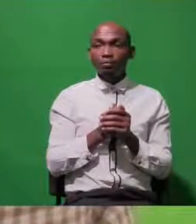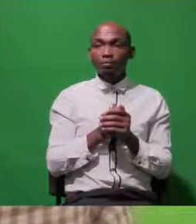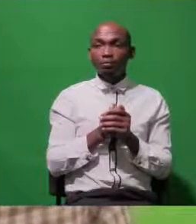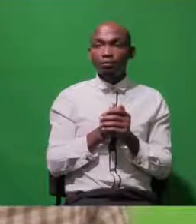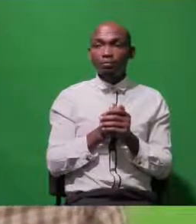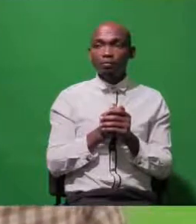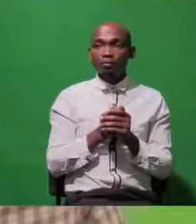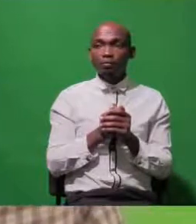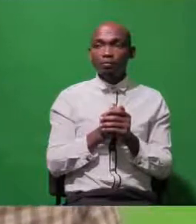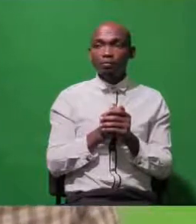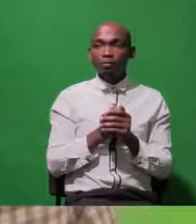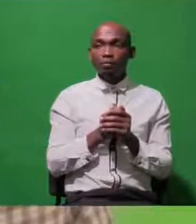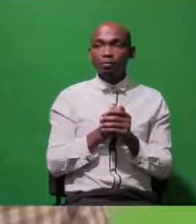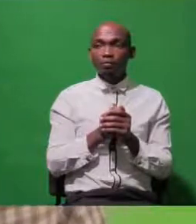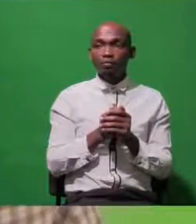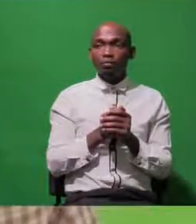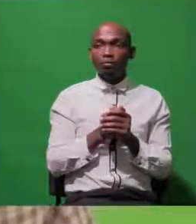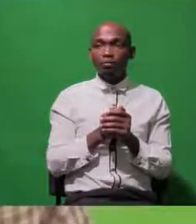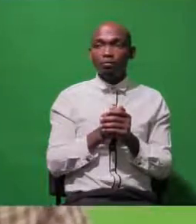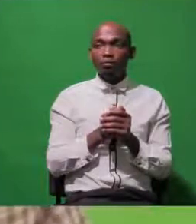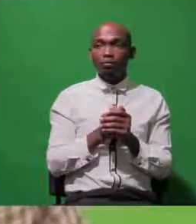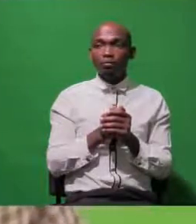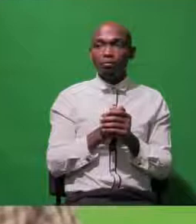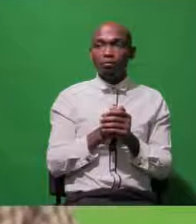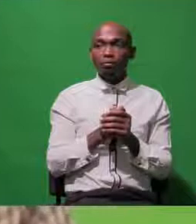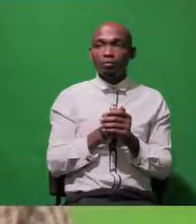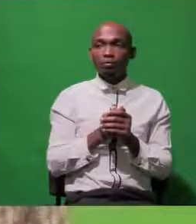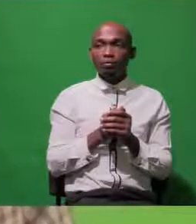dash. We'll have something like this.